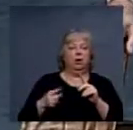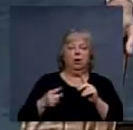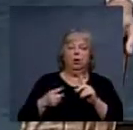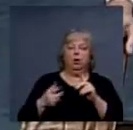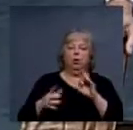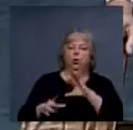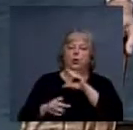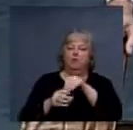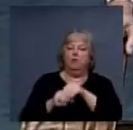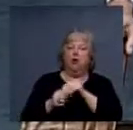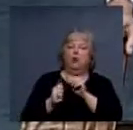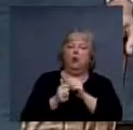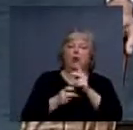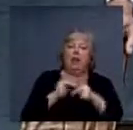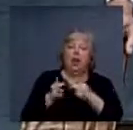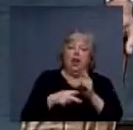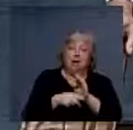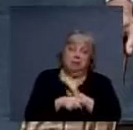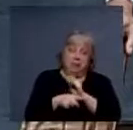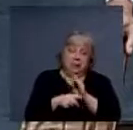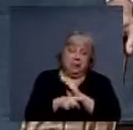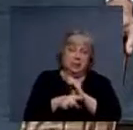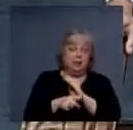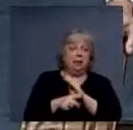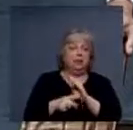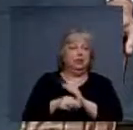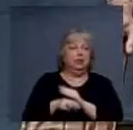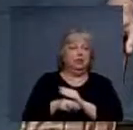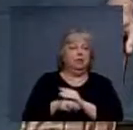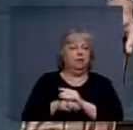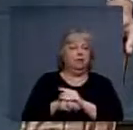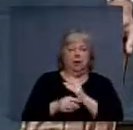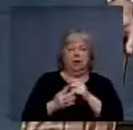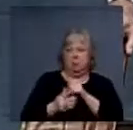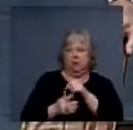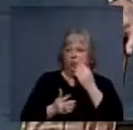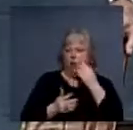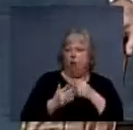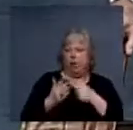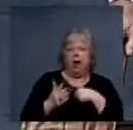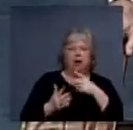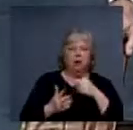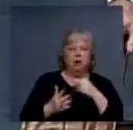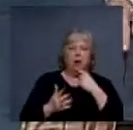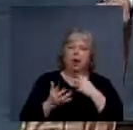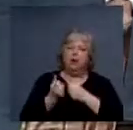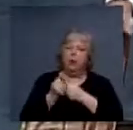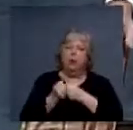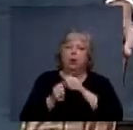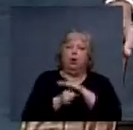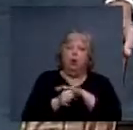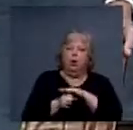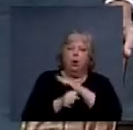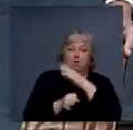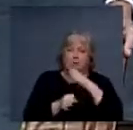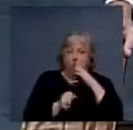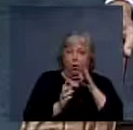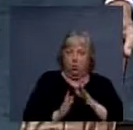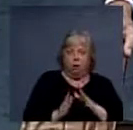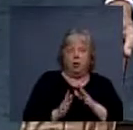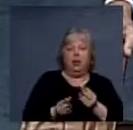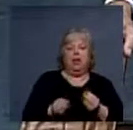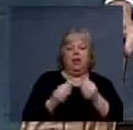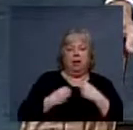business as a platform for me to celebrate. If some of you know what I do, I support the local farmers, and it's given me a platform to